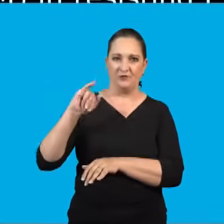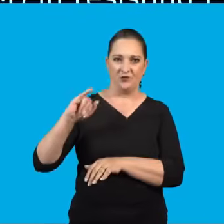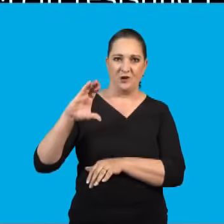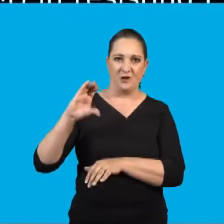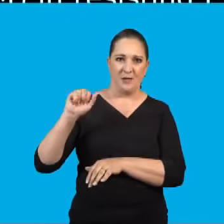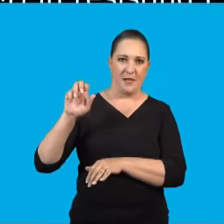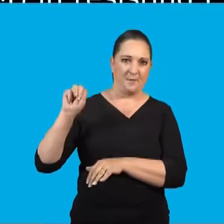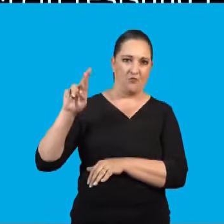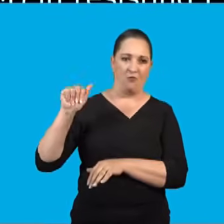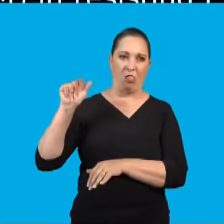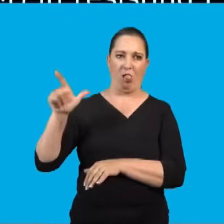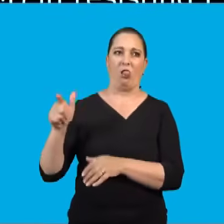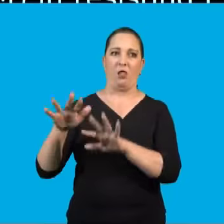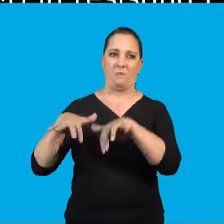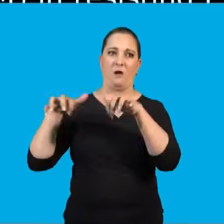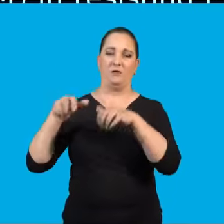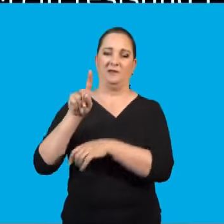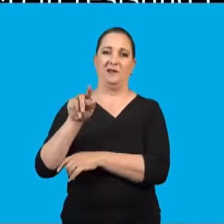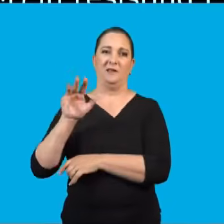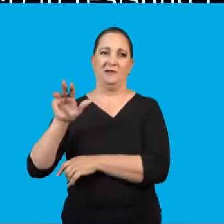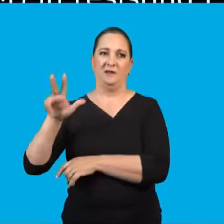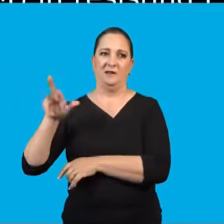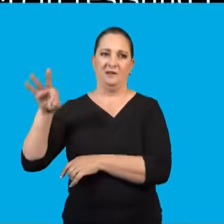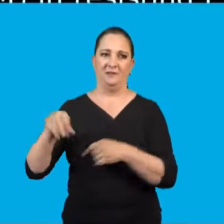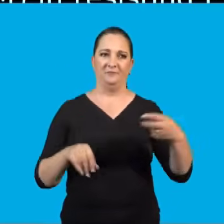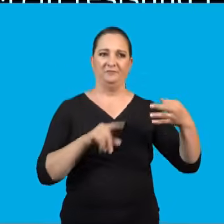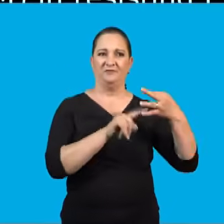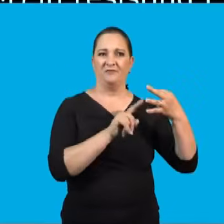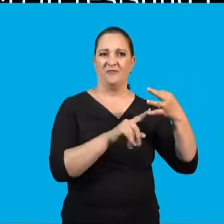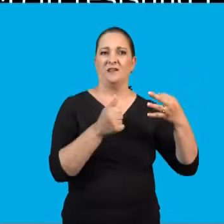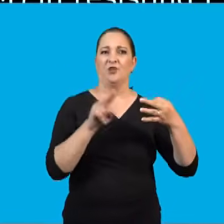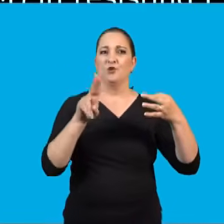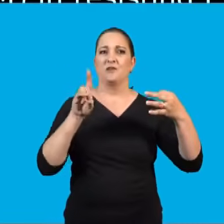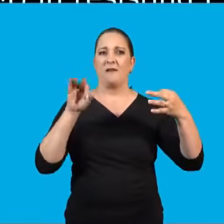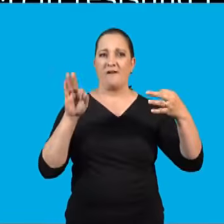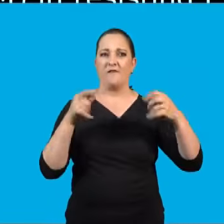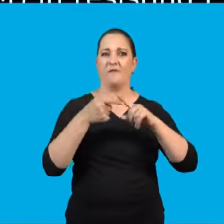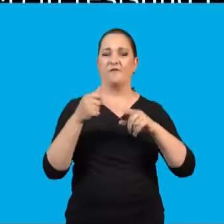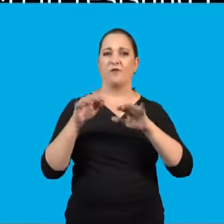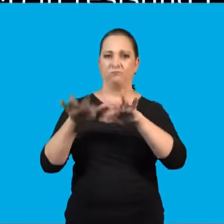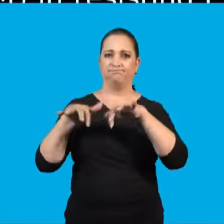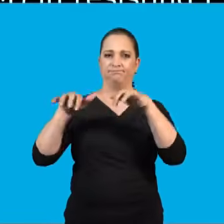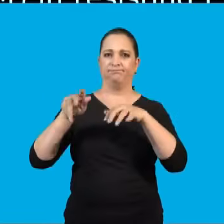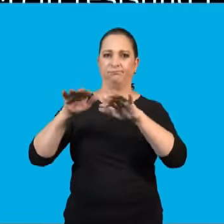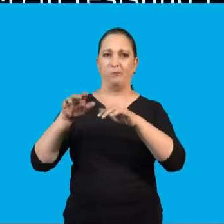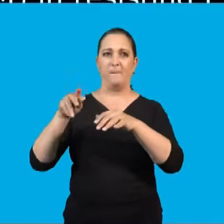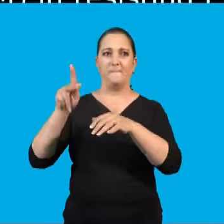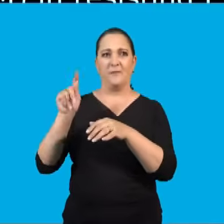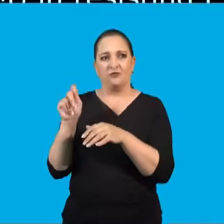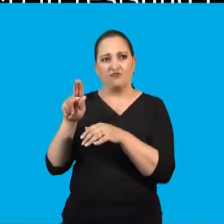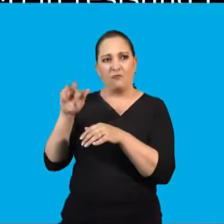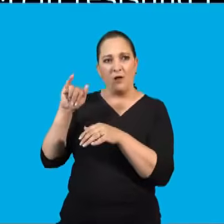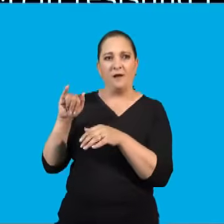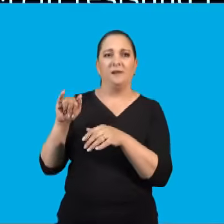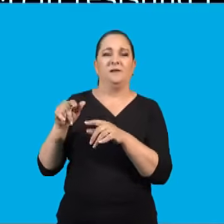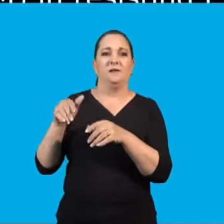The formation and response of the UDF to the tricameral parliamentary system. The intensification of the internal